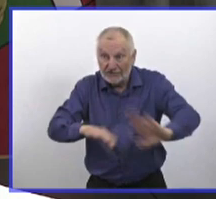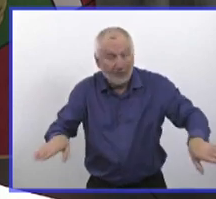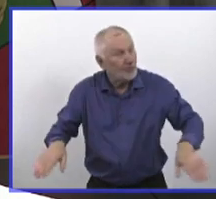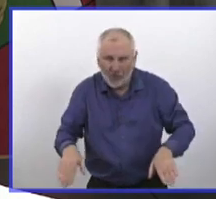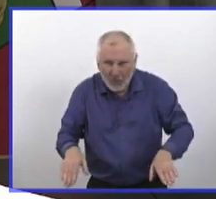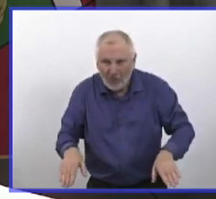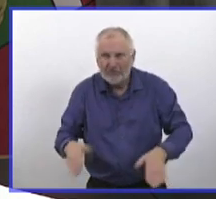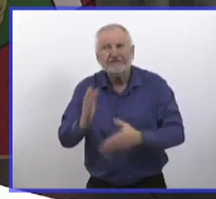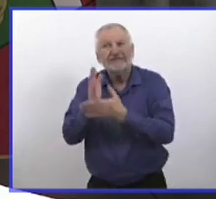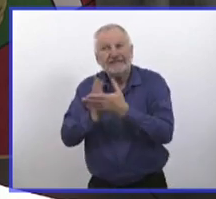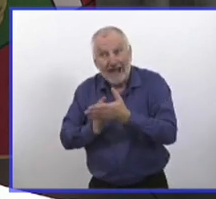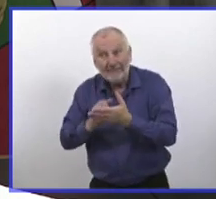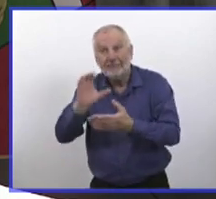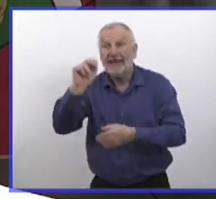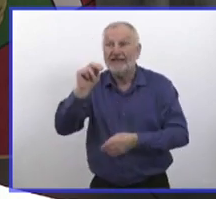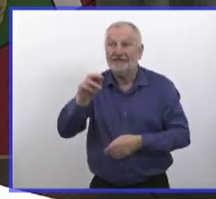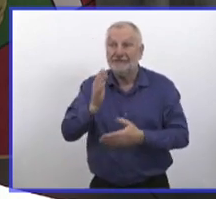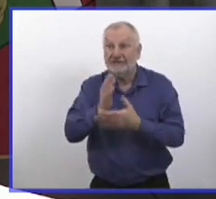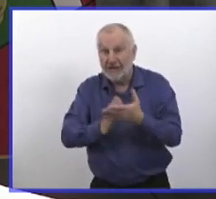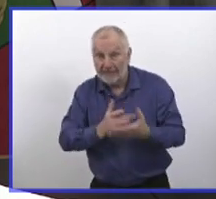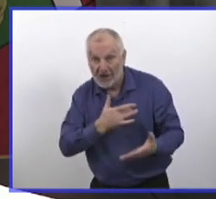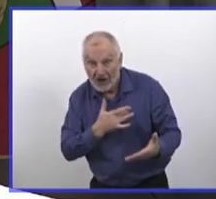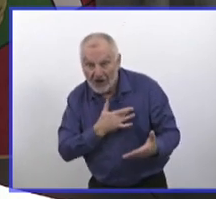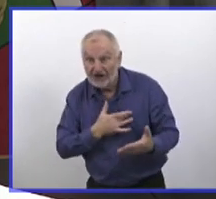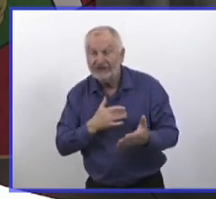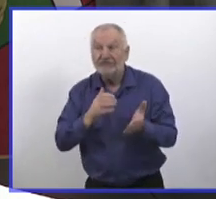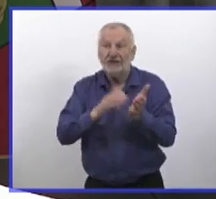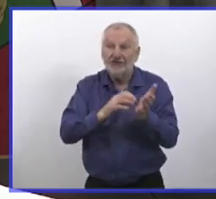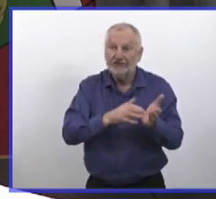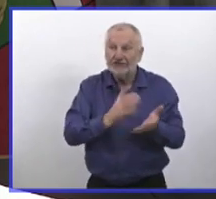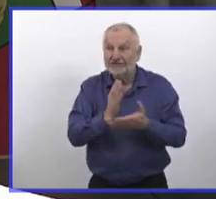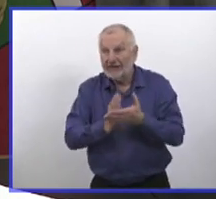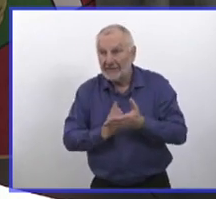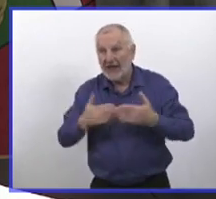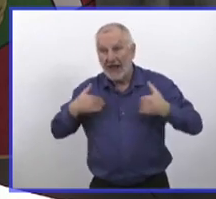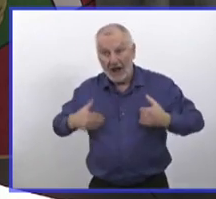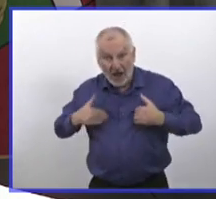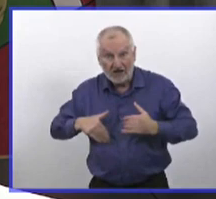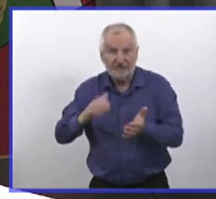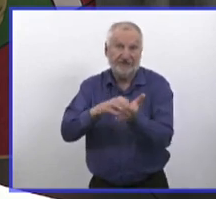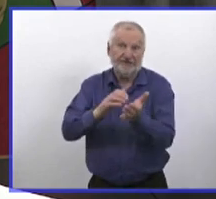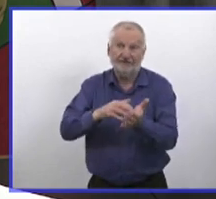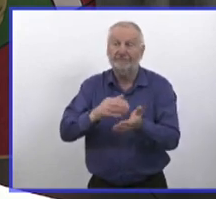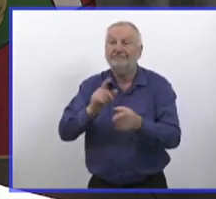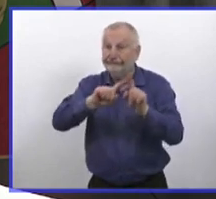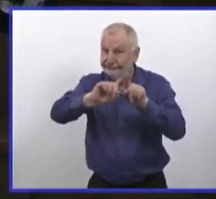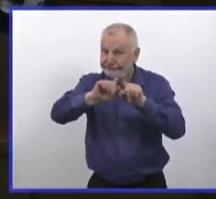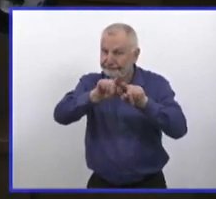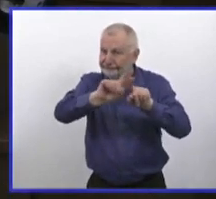see some variation, which is both an advantage and sometimes a disadvantage.